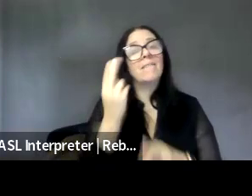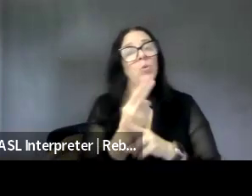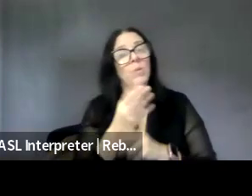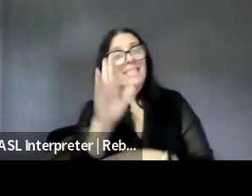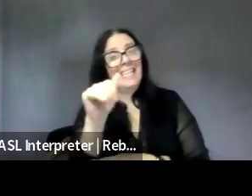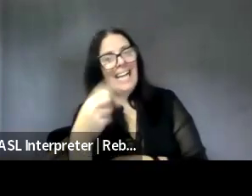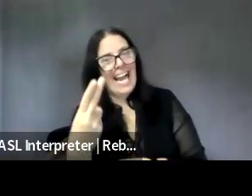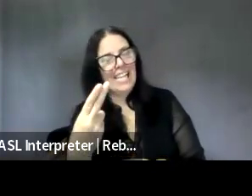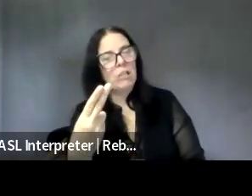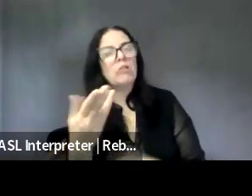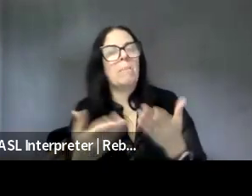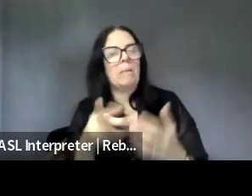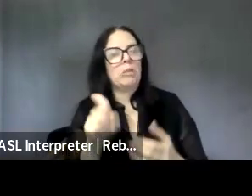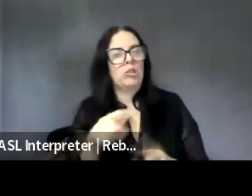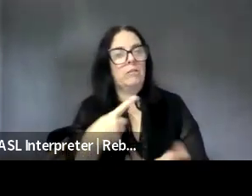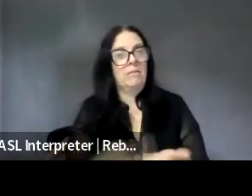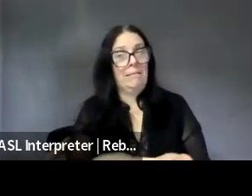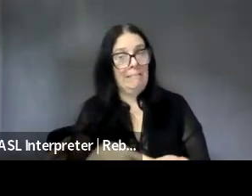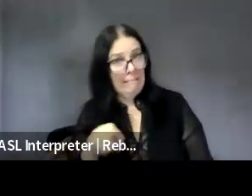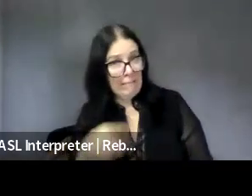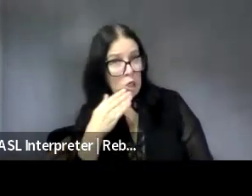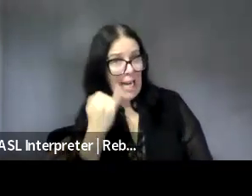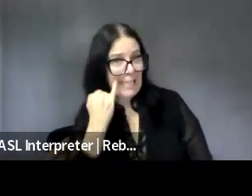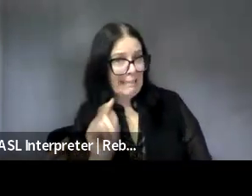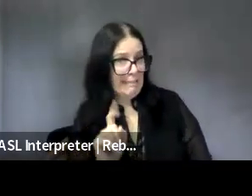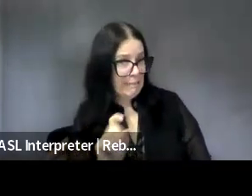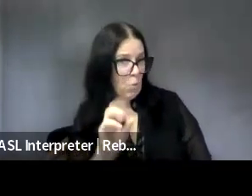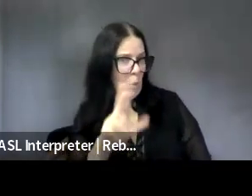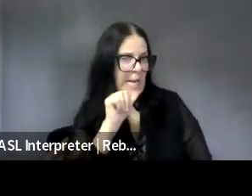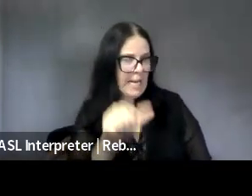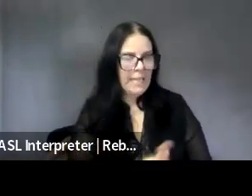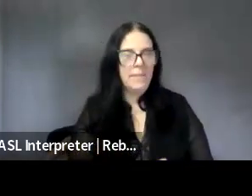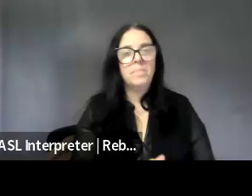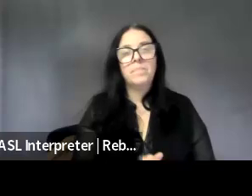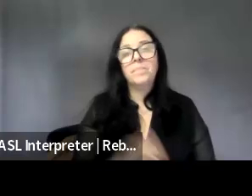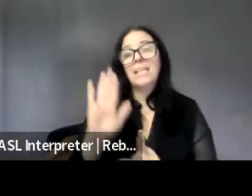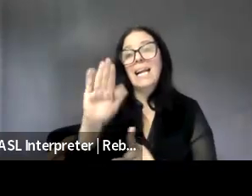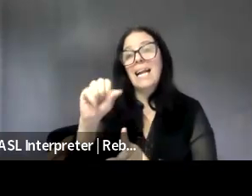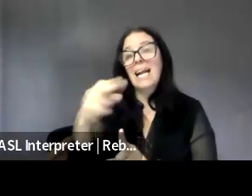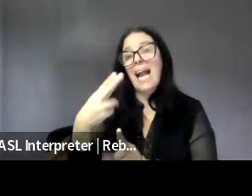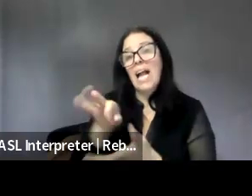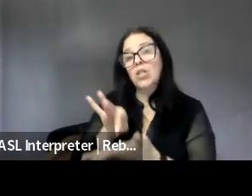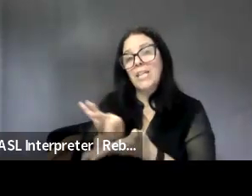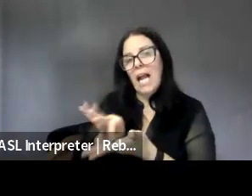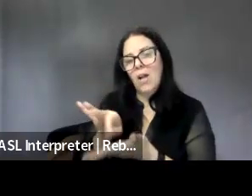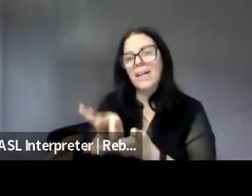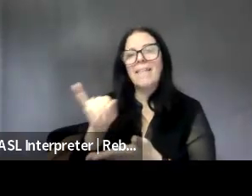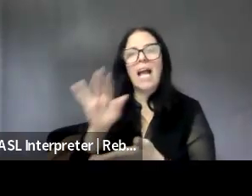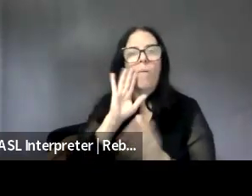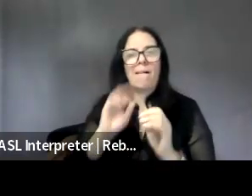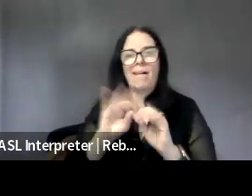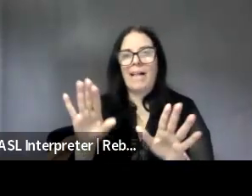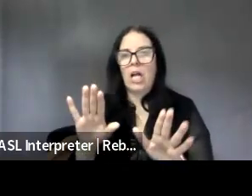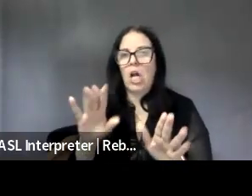ought to talk about whether you really want to do that. A cash basis identifies everything the day